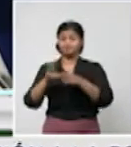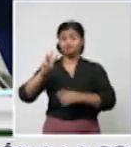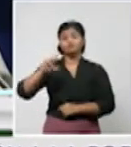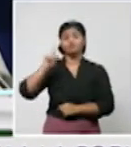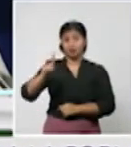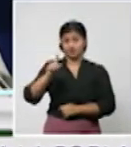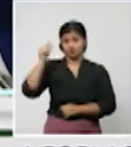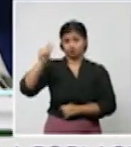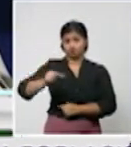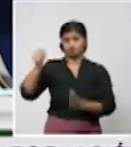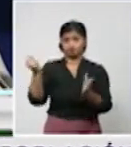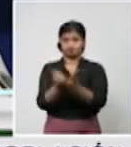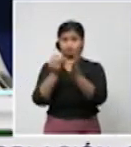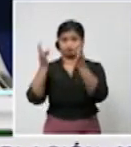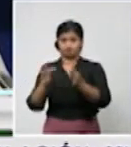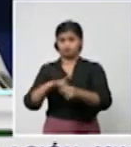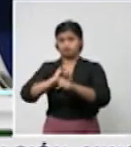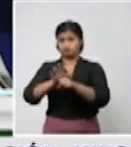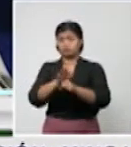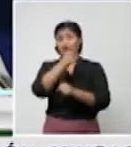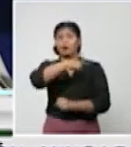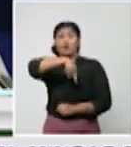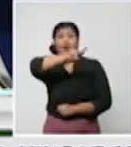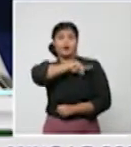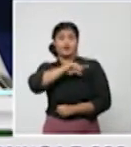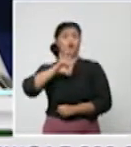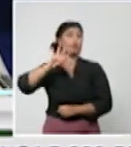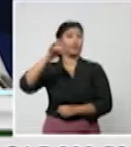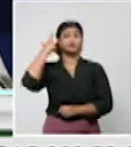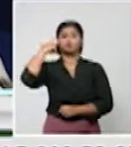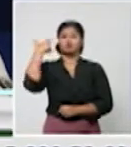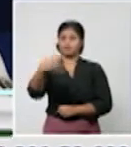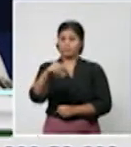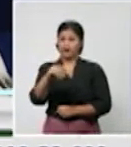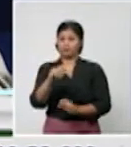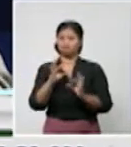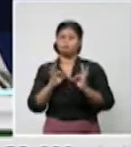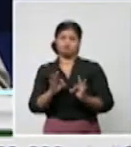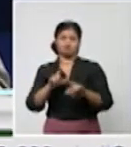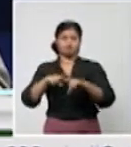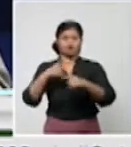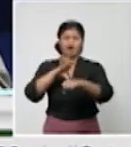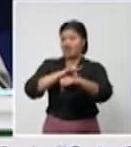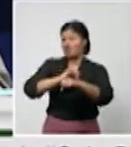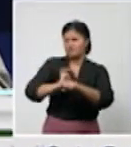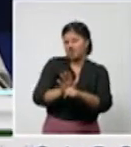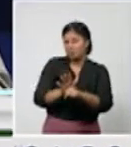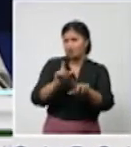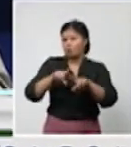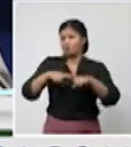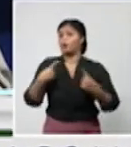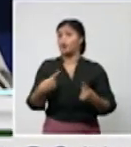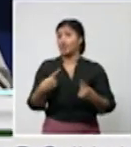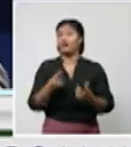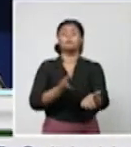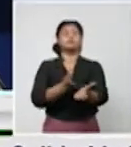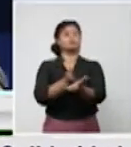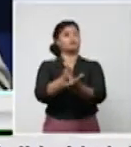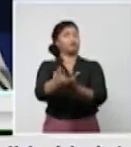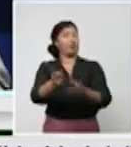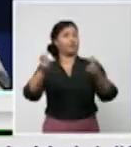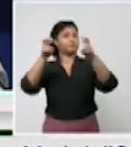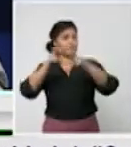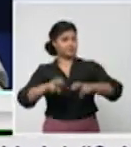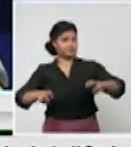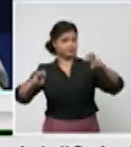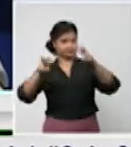and the continuation of the treatment. Of the 31 new cases, 13 cases, the majority, are placed in the 40 to